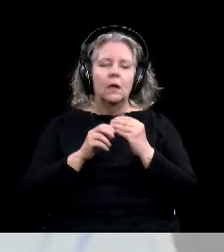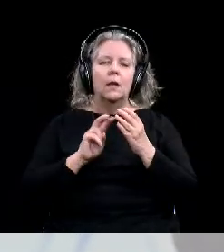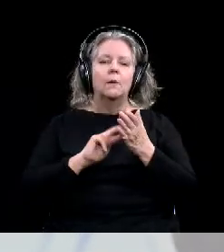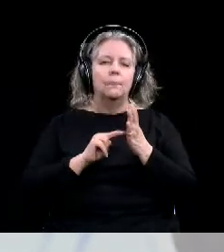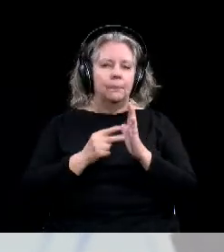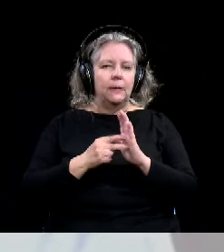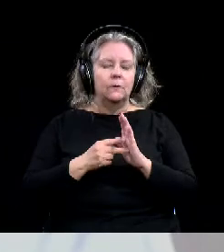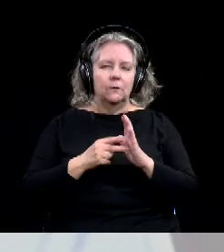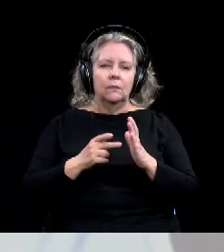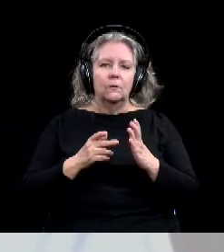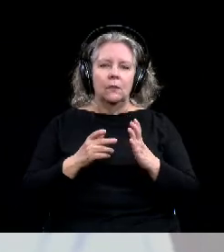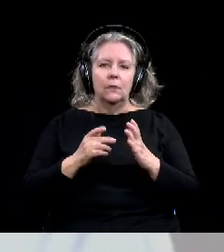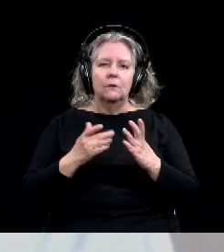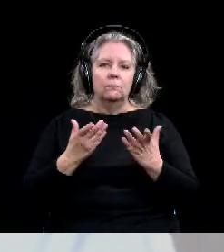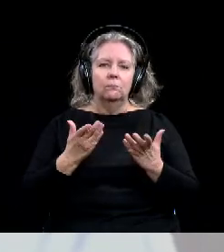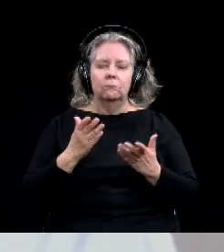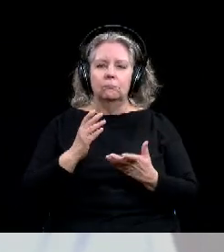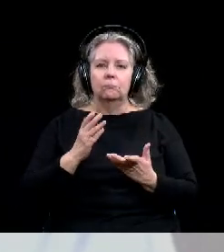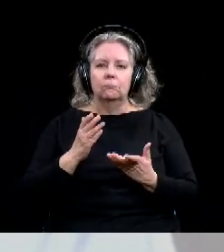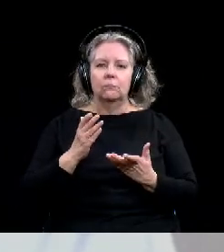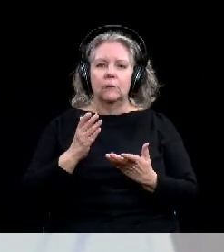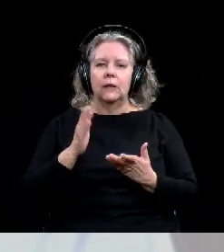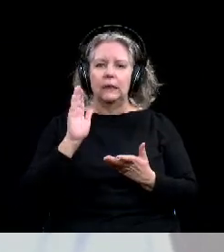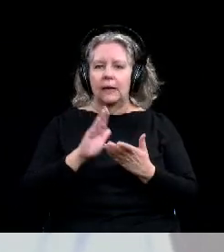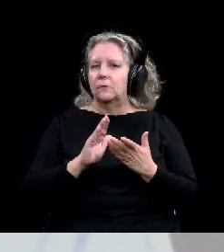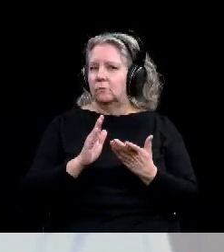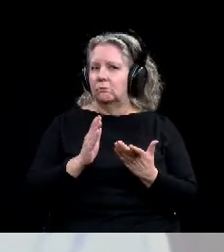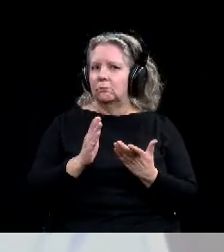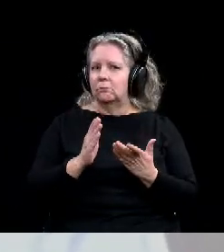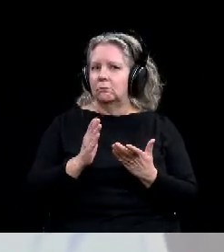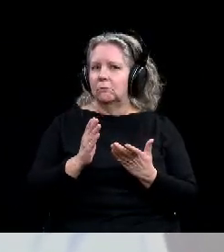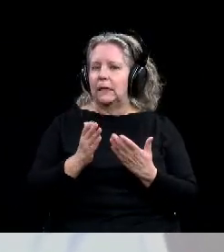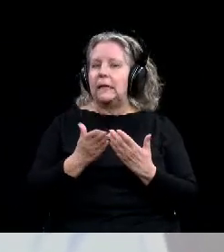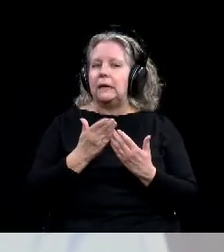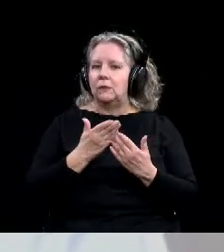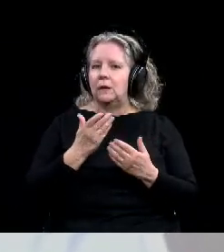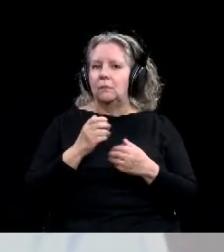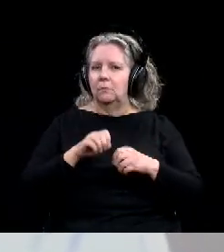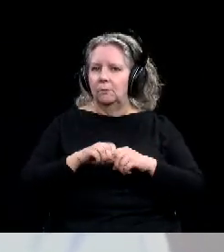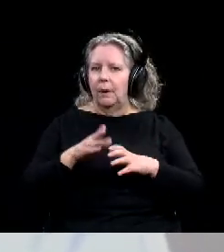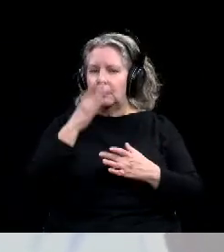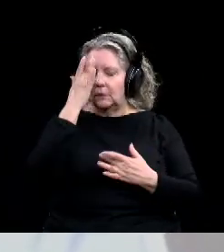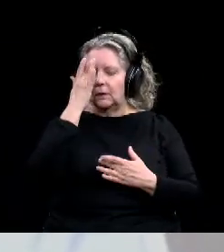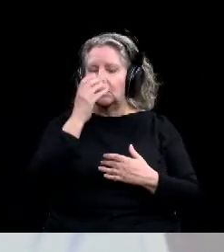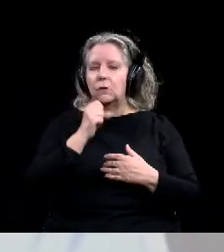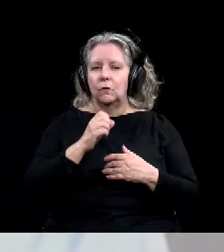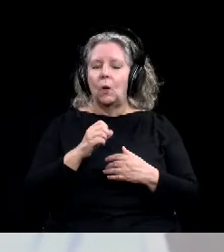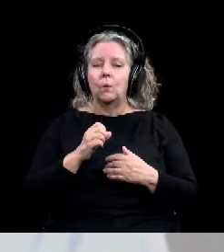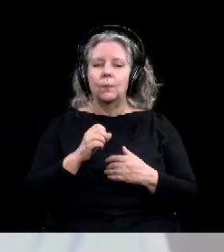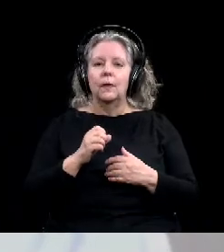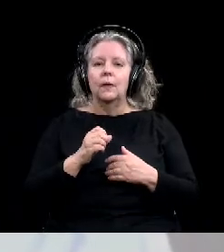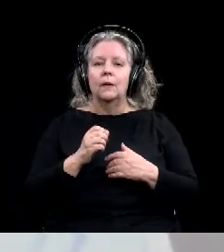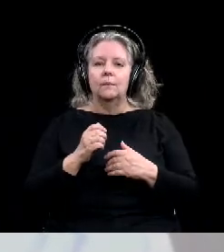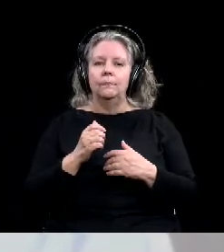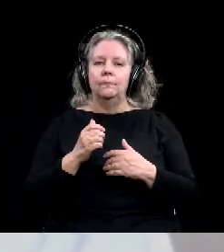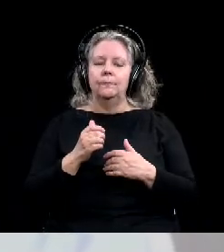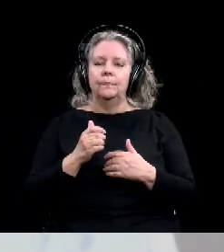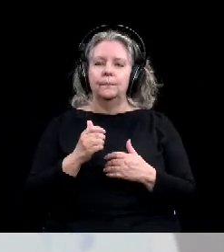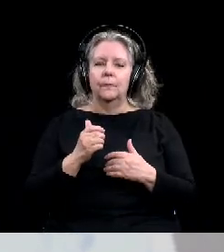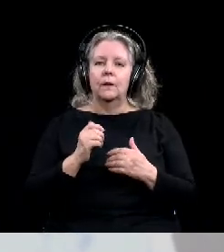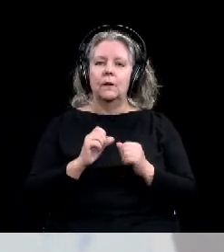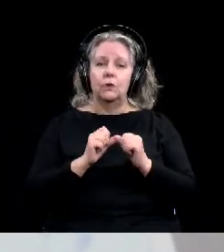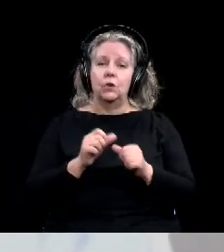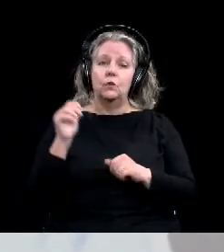But right now we're kind of in a race against the clock with these new, more contagious variants that